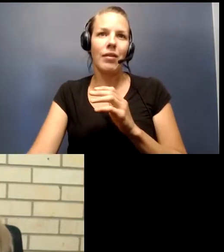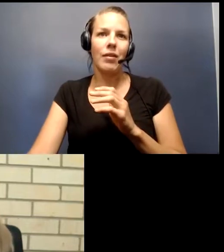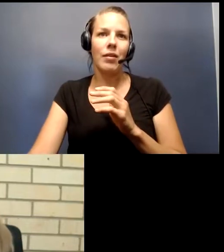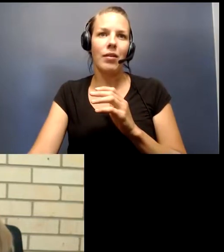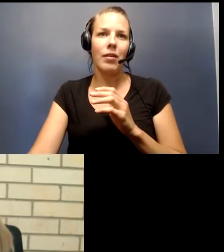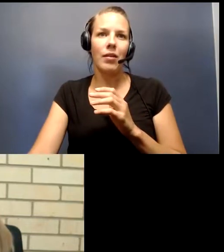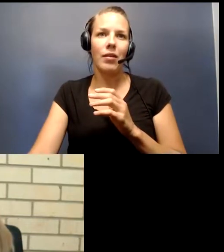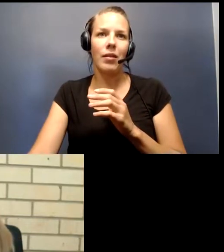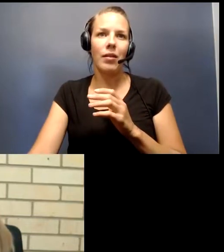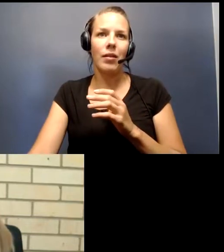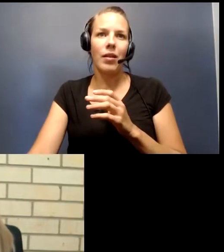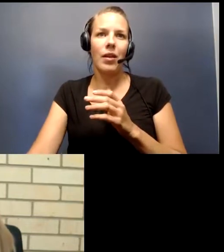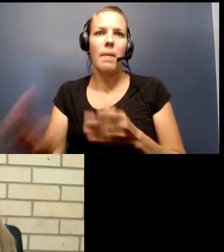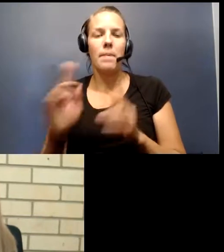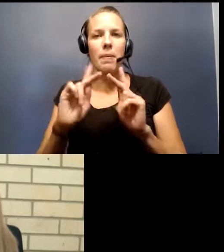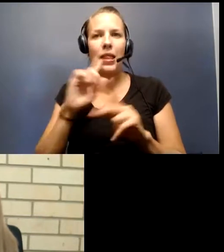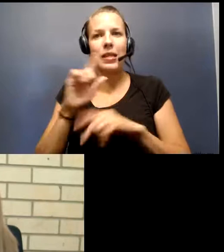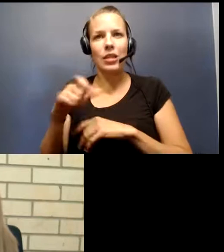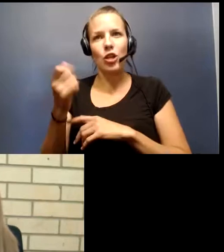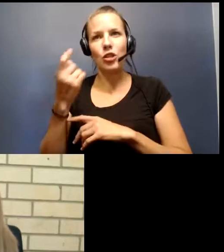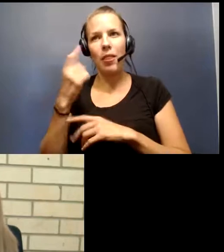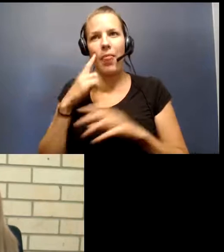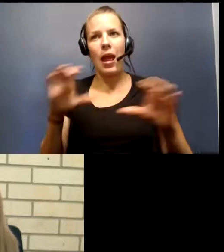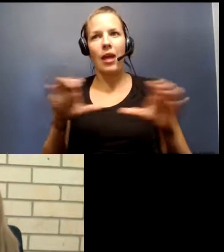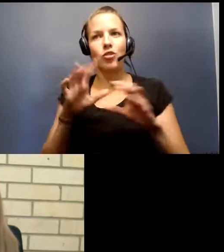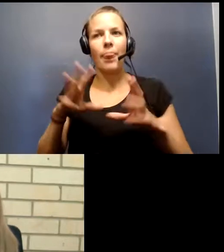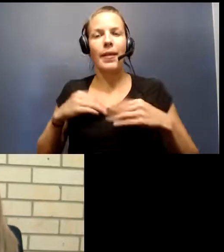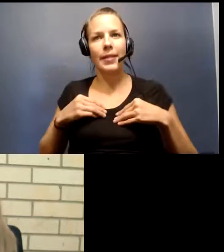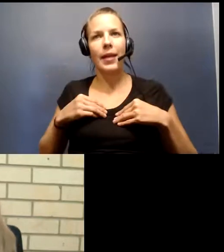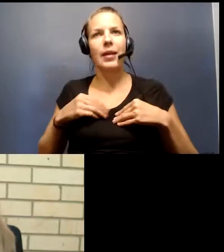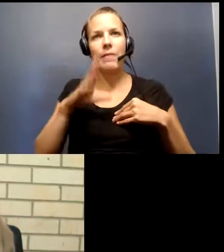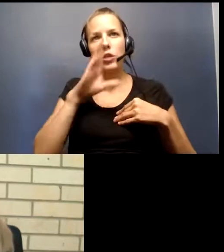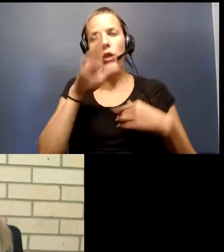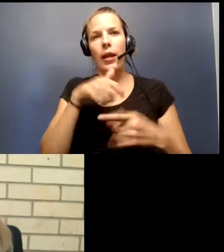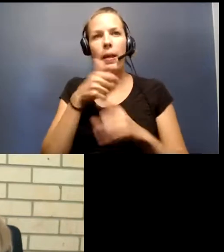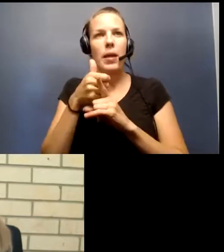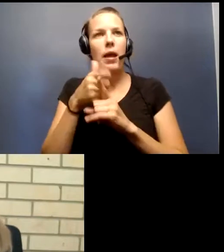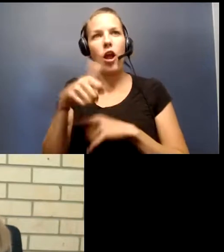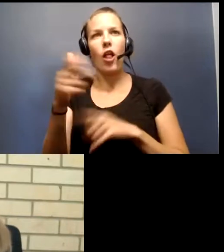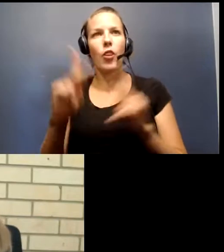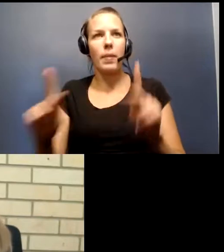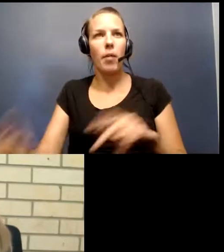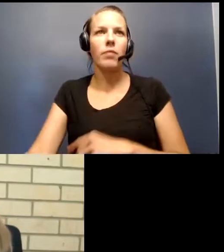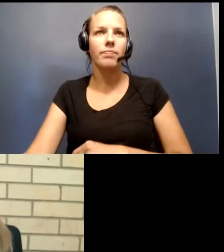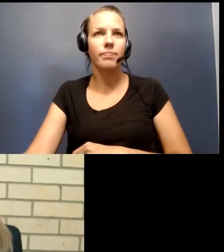need to understand that actions that they take have a direct impact on other people.